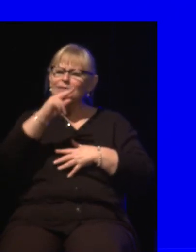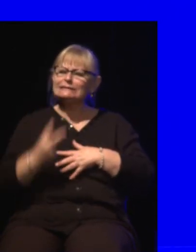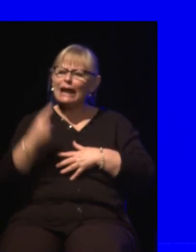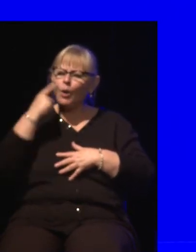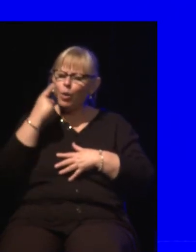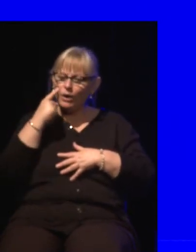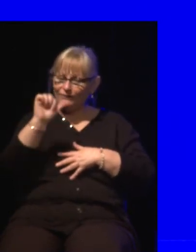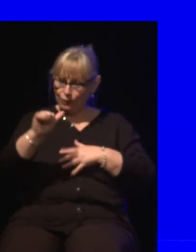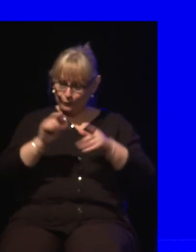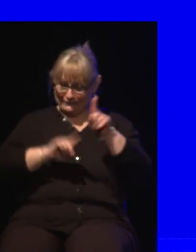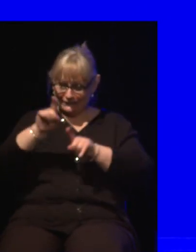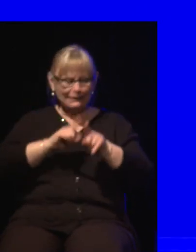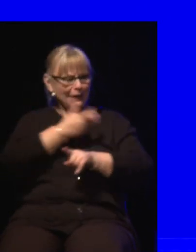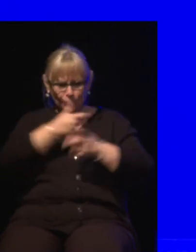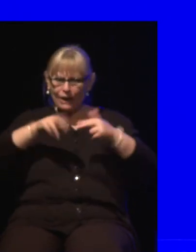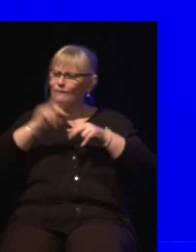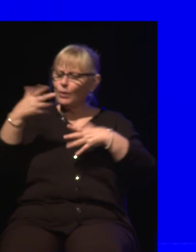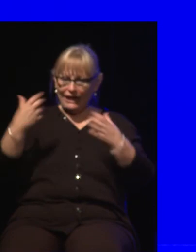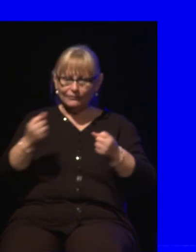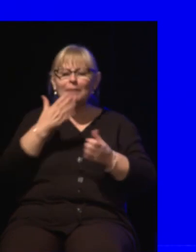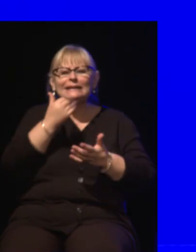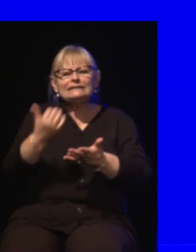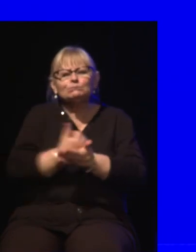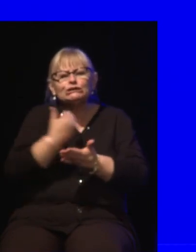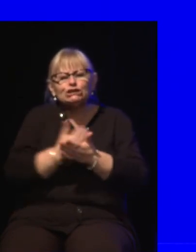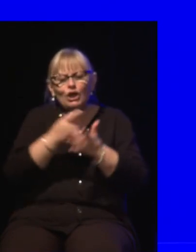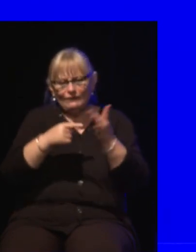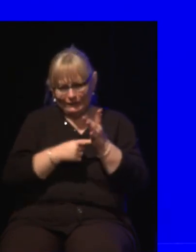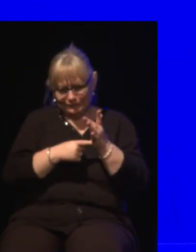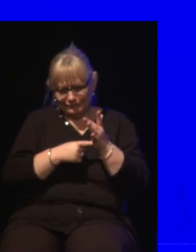and be proud of what you've got. Preserve what you've got. Let Canberra